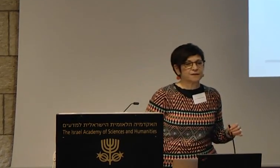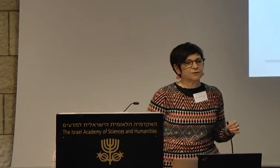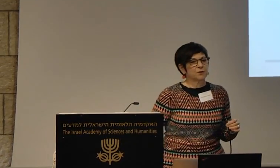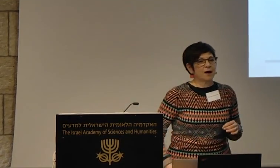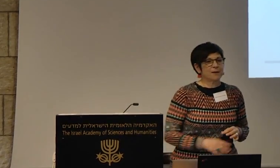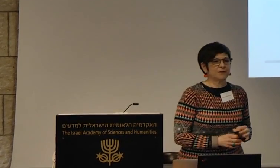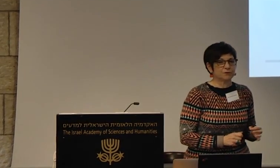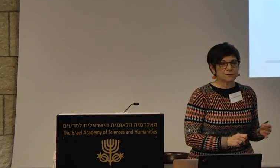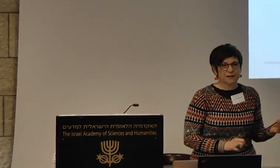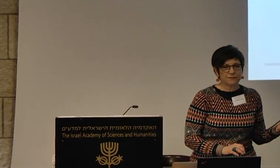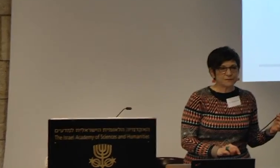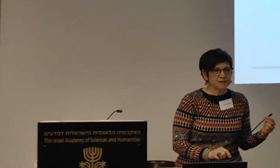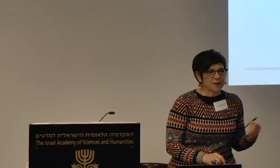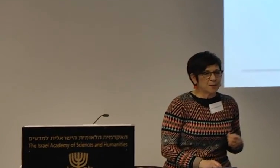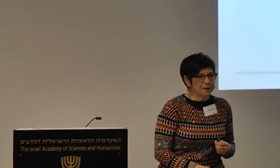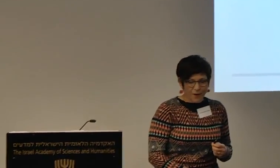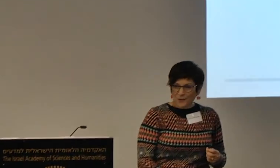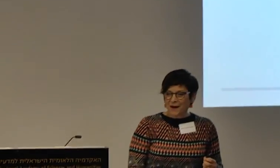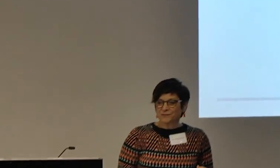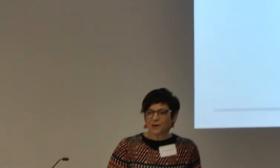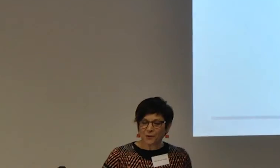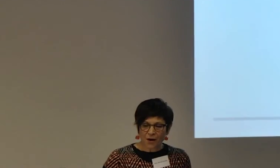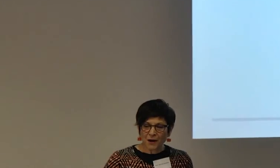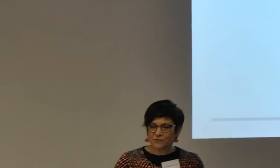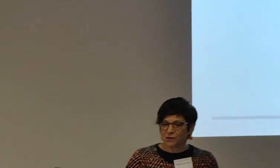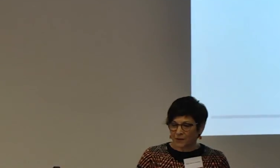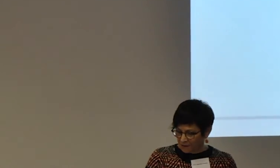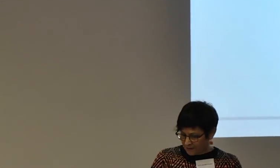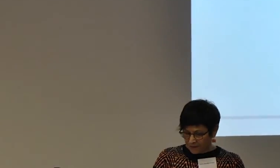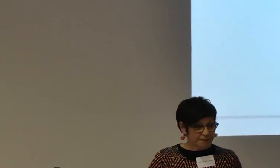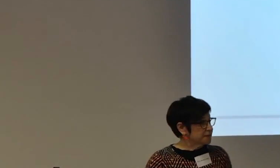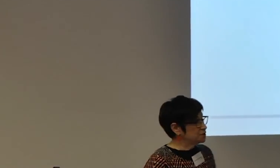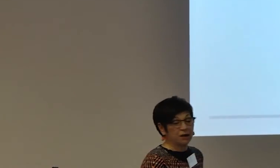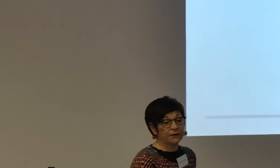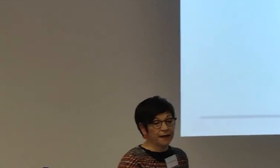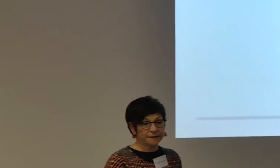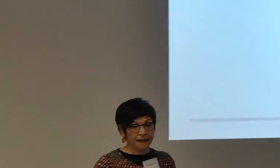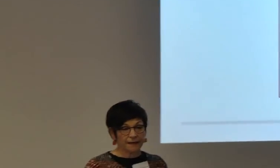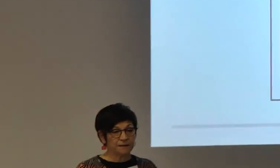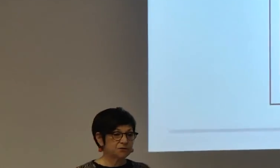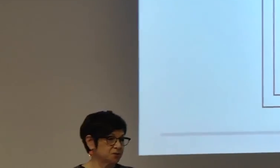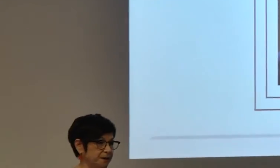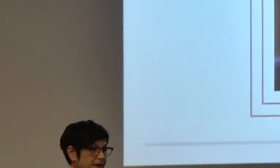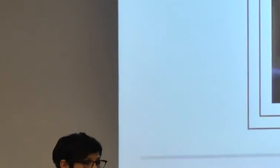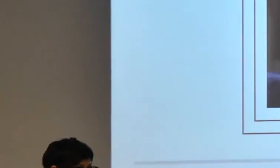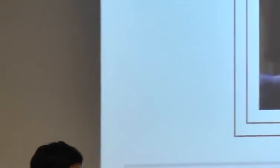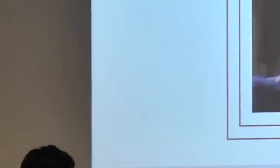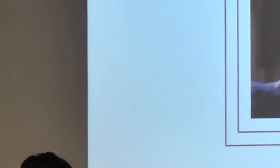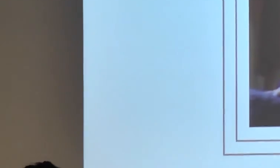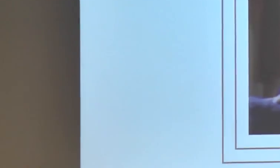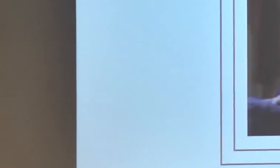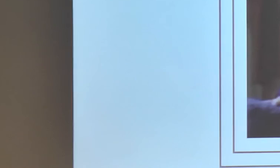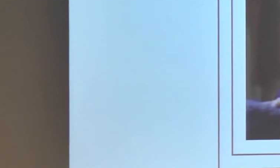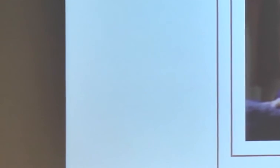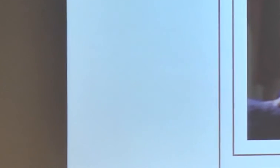Seinfeld. I don't know how many of you know Seinfeld. But all you have to know, all you have to know here is that Jerry and Elaine used to be an